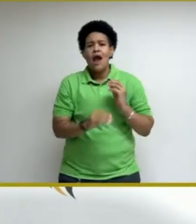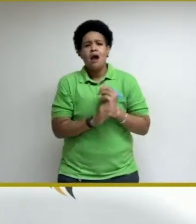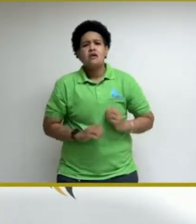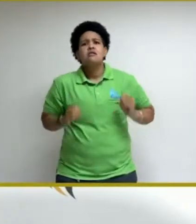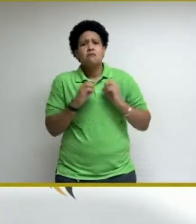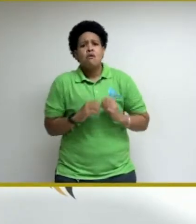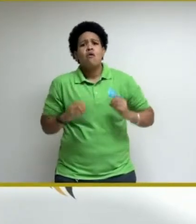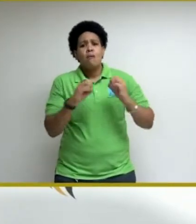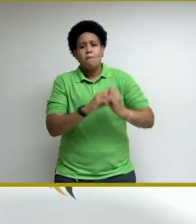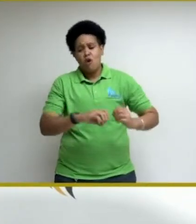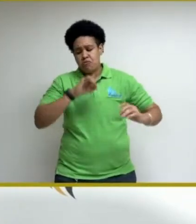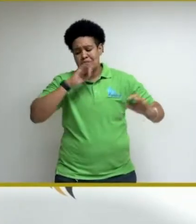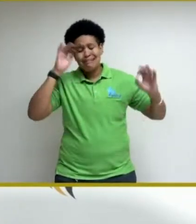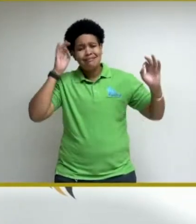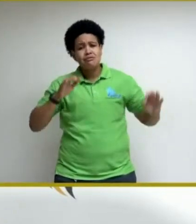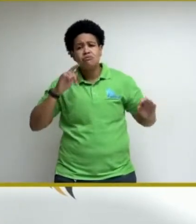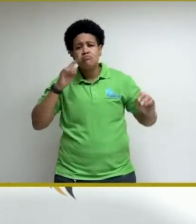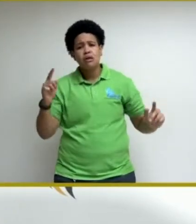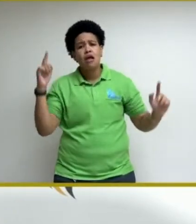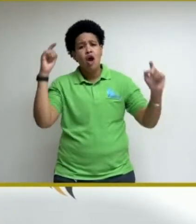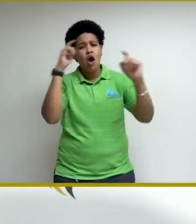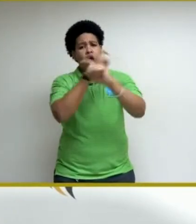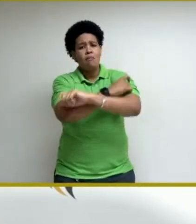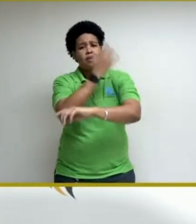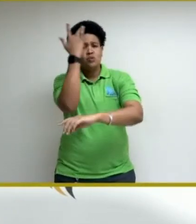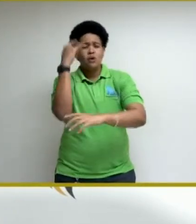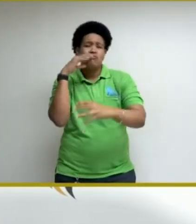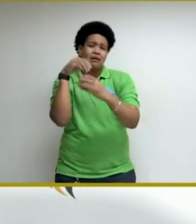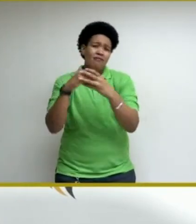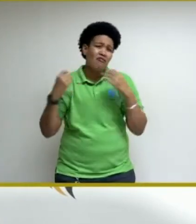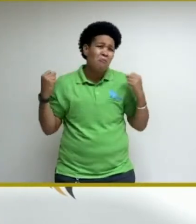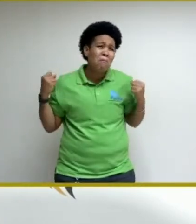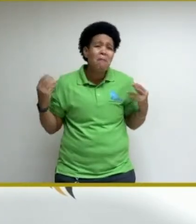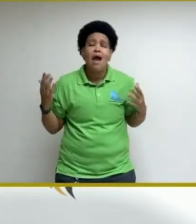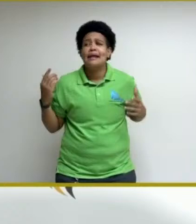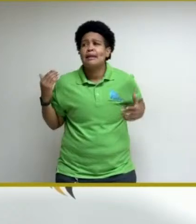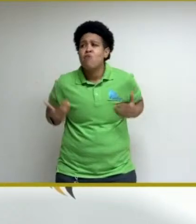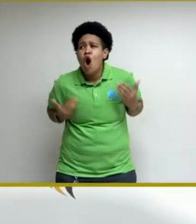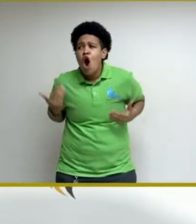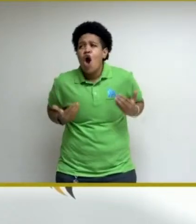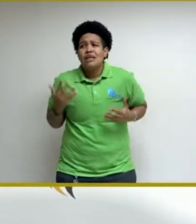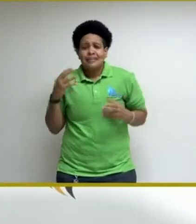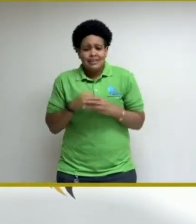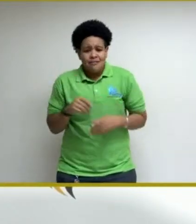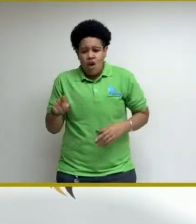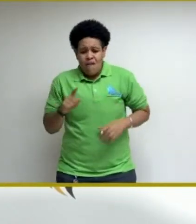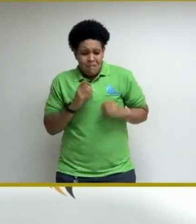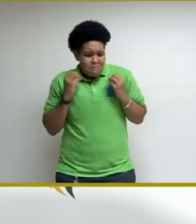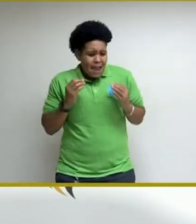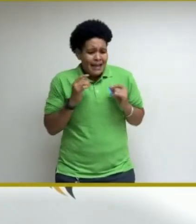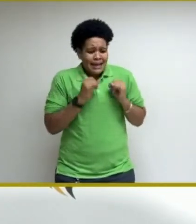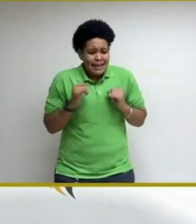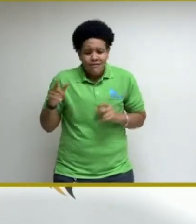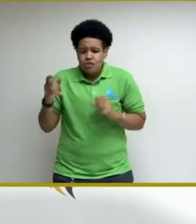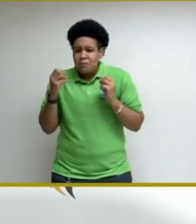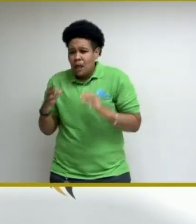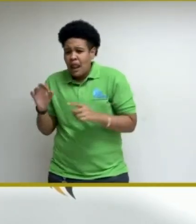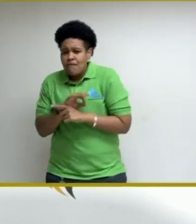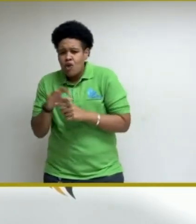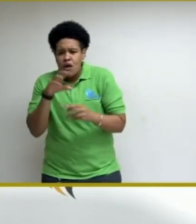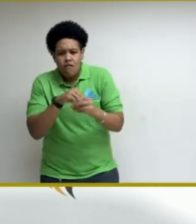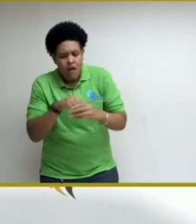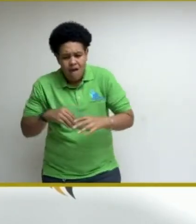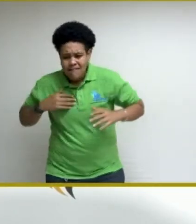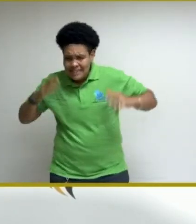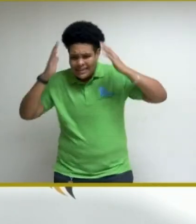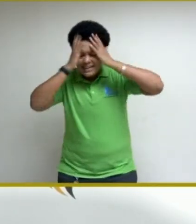quite complicated because it involves so many different processes and individuals and functions. And so what